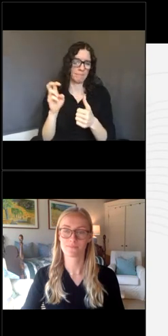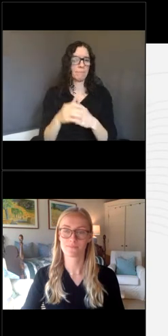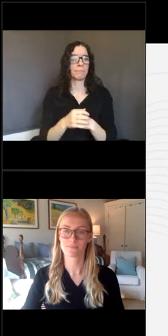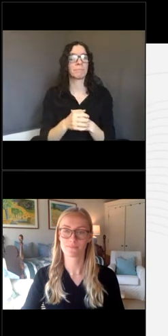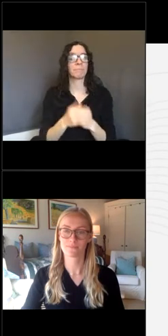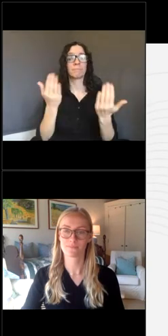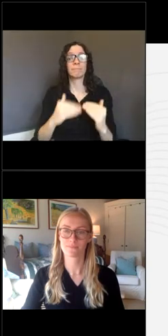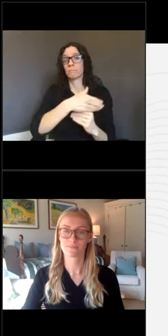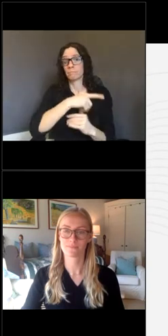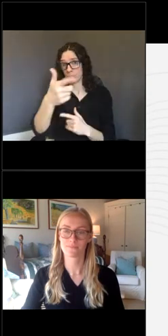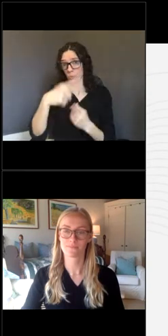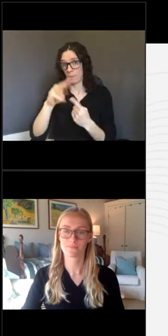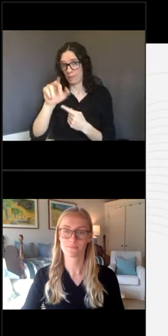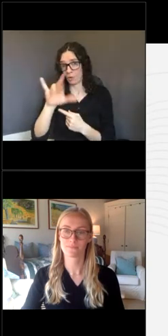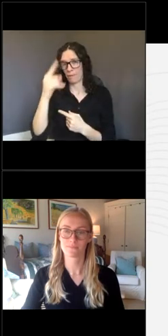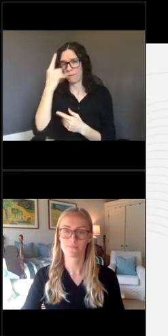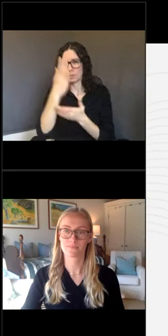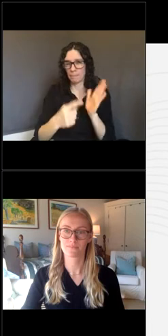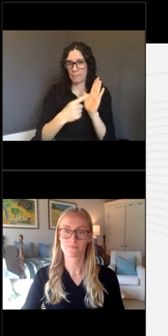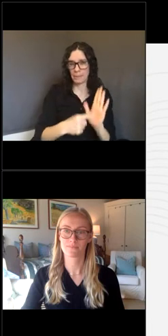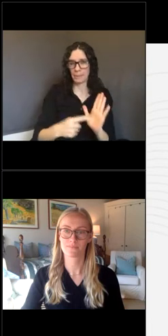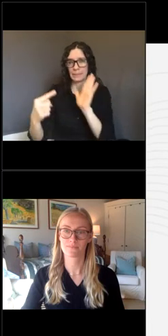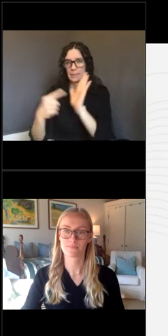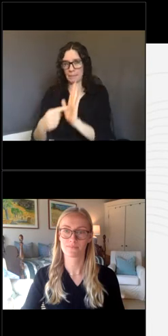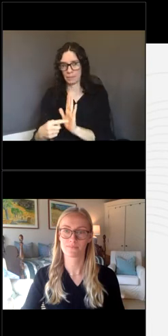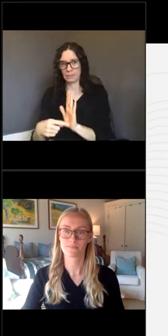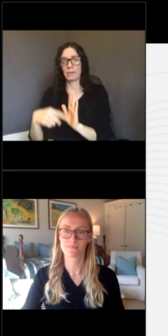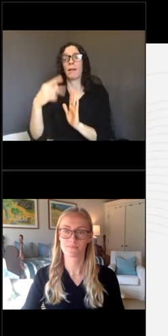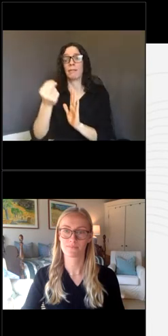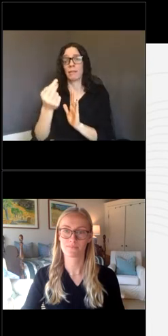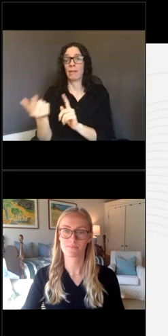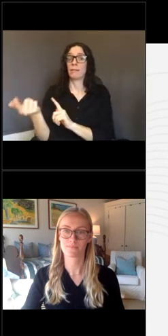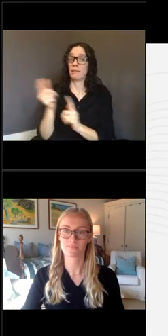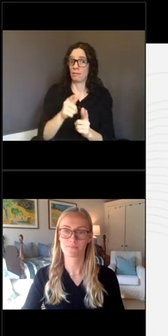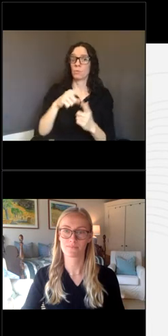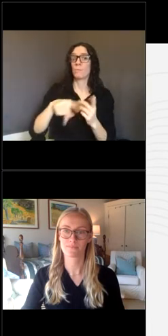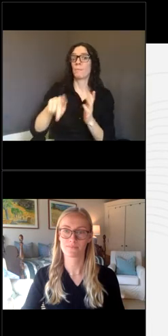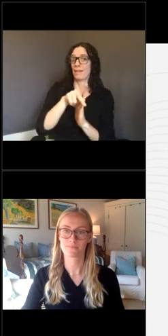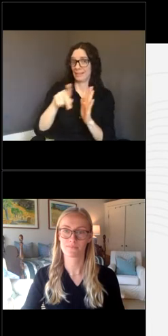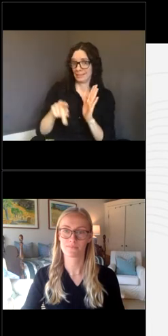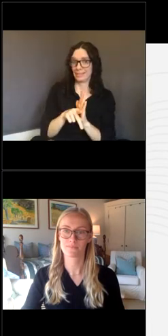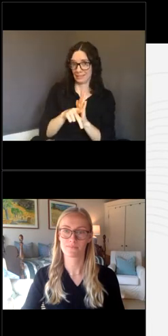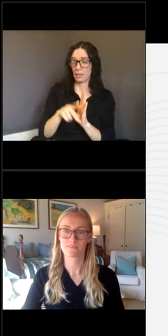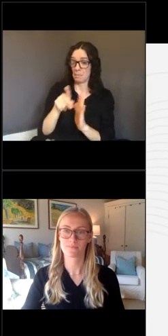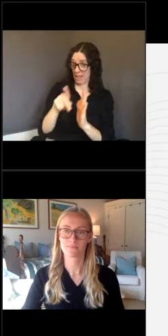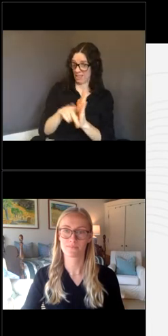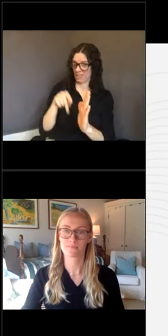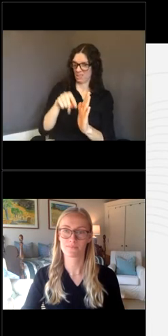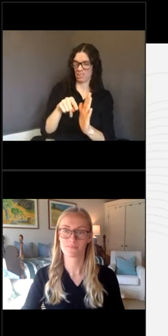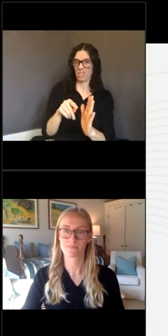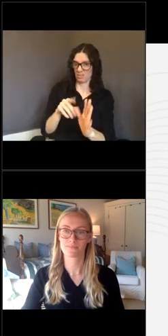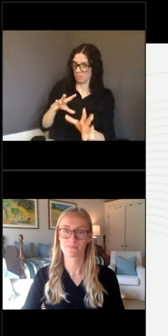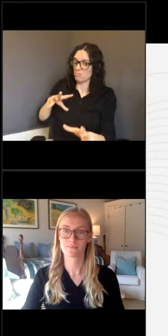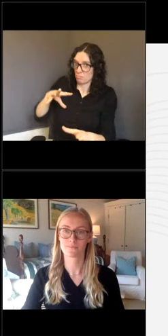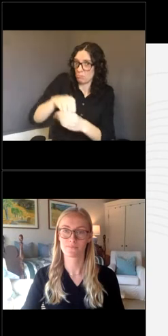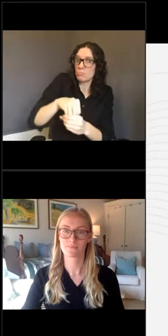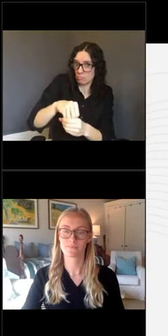on policy, which is an important part of connectivity, since policy needs to